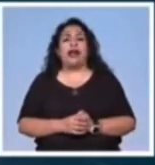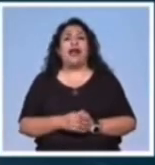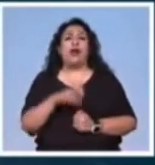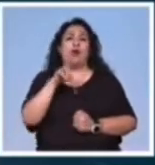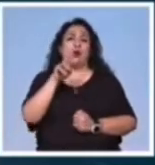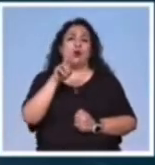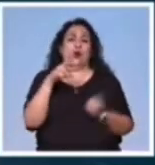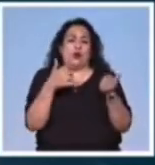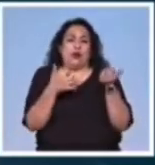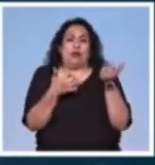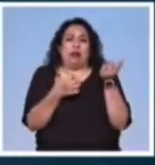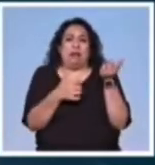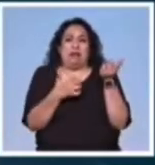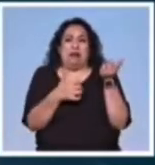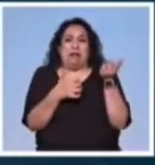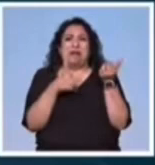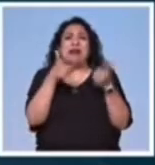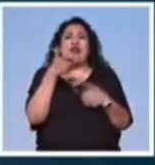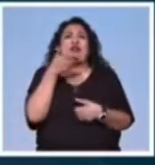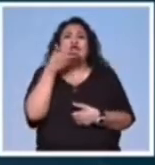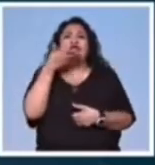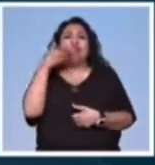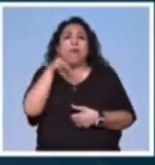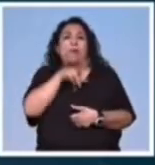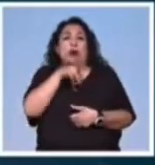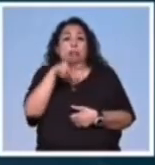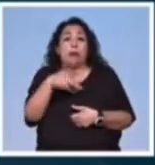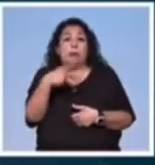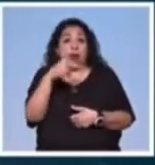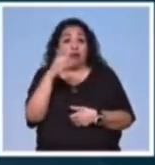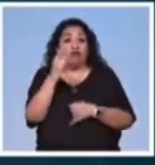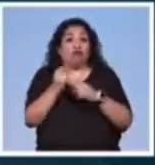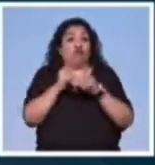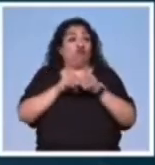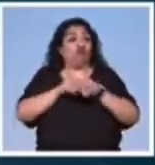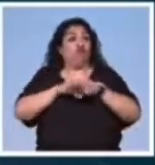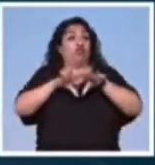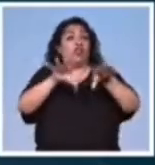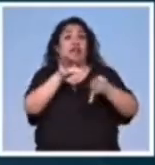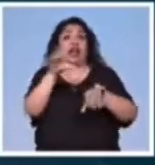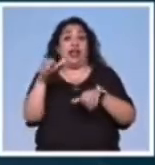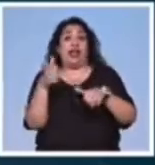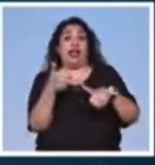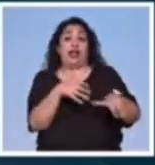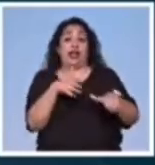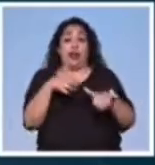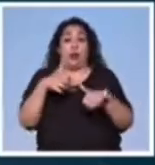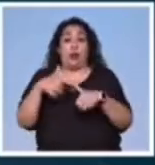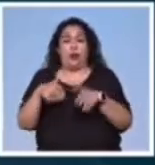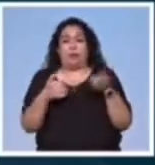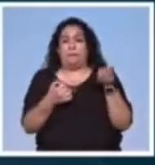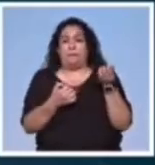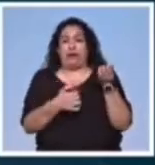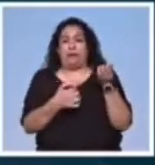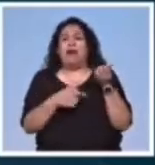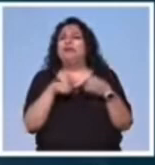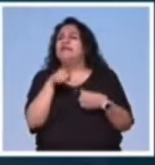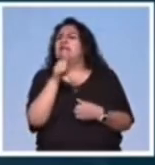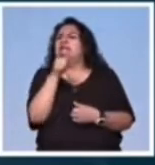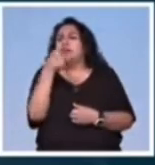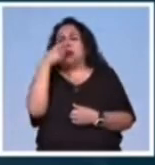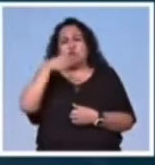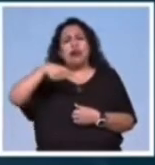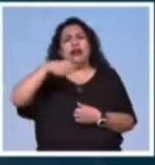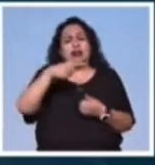Ukelele from Portuguese tradition, but internationally projected, placed from Hawaii. What does it mean for you, this